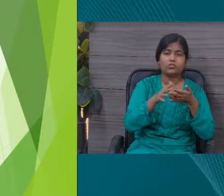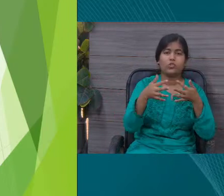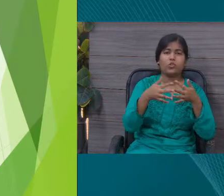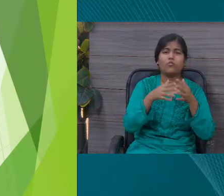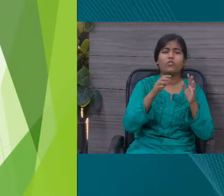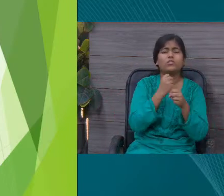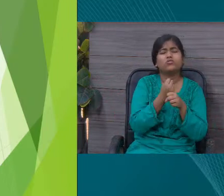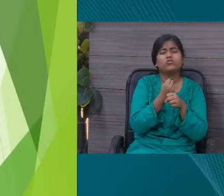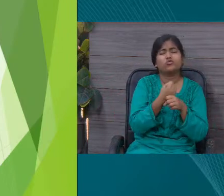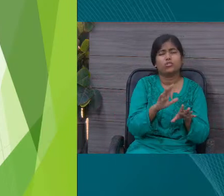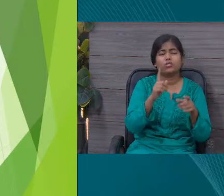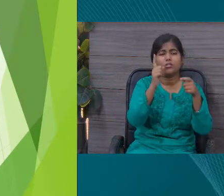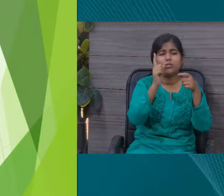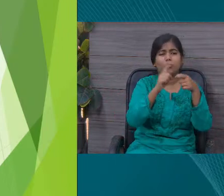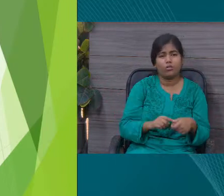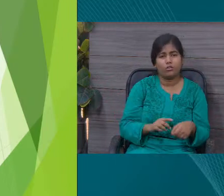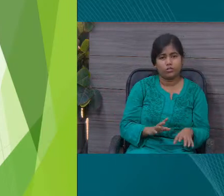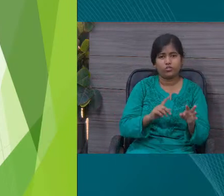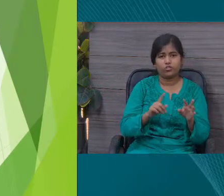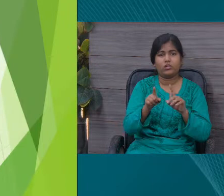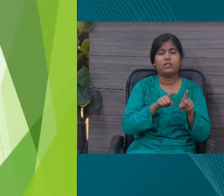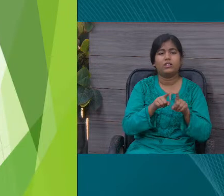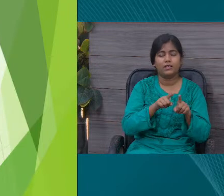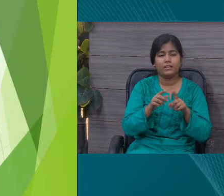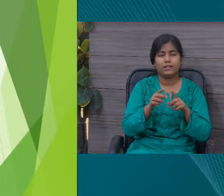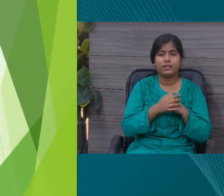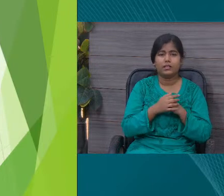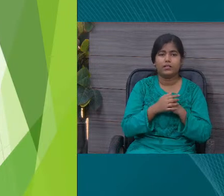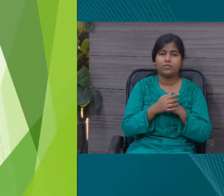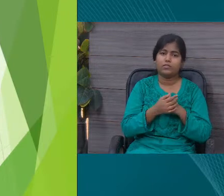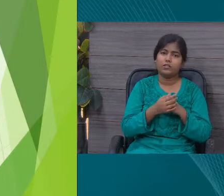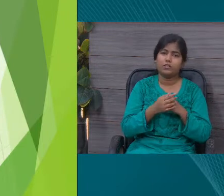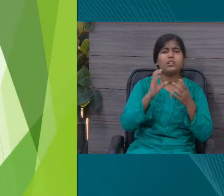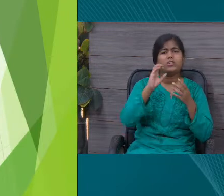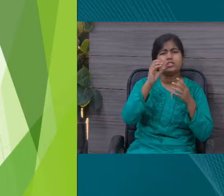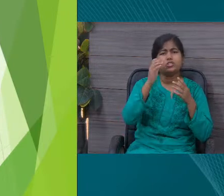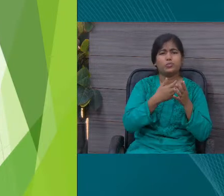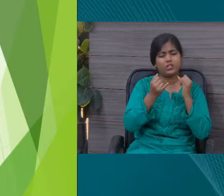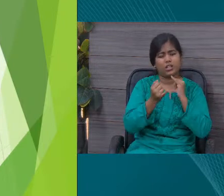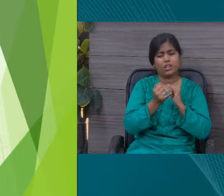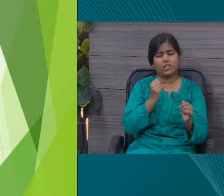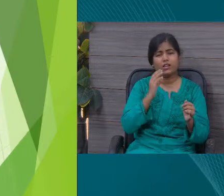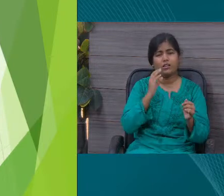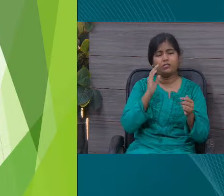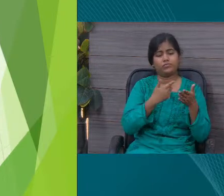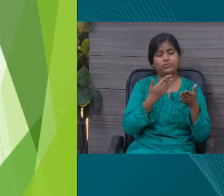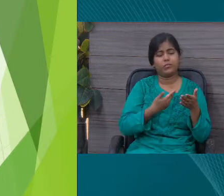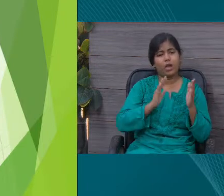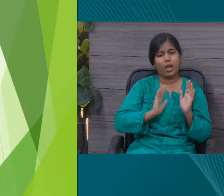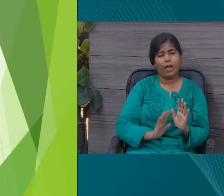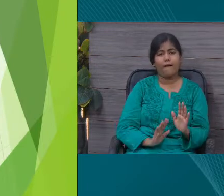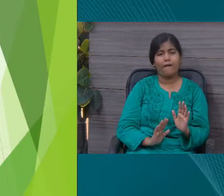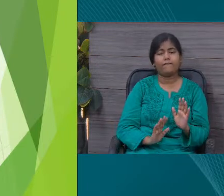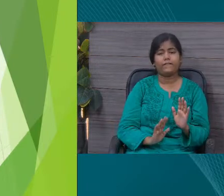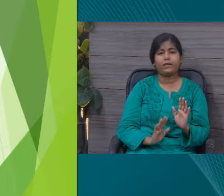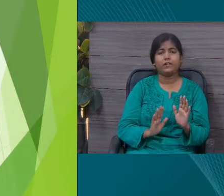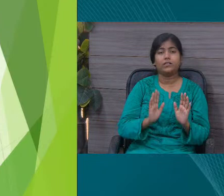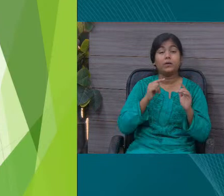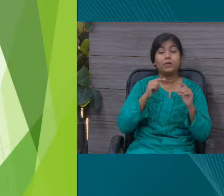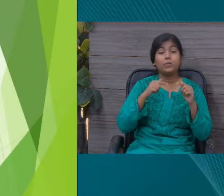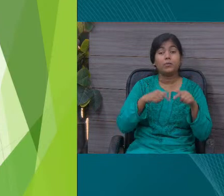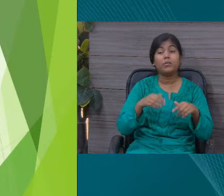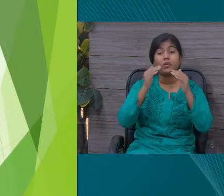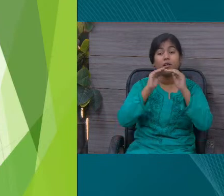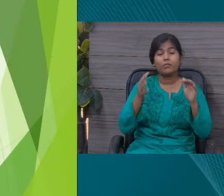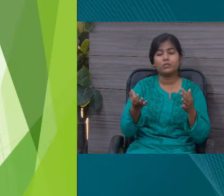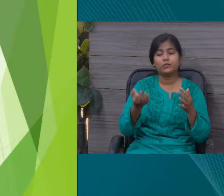general questions, which are available in the end of the chapter. So there are 3 questions, but what we can do for